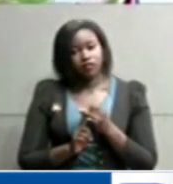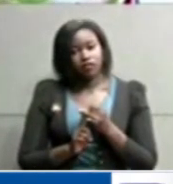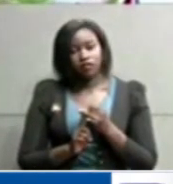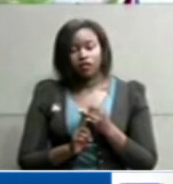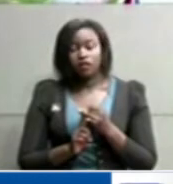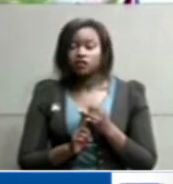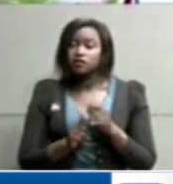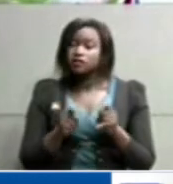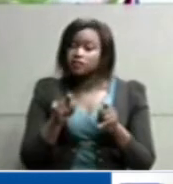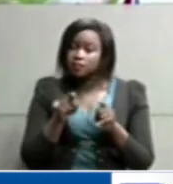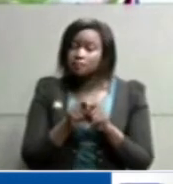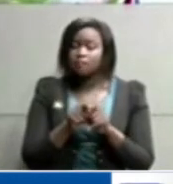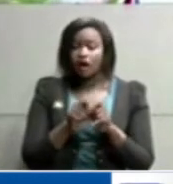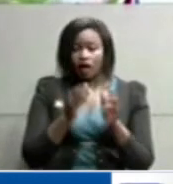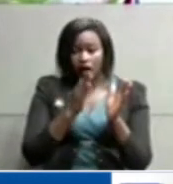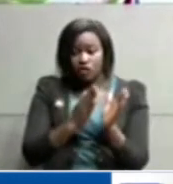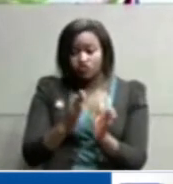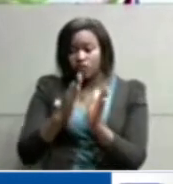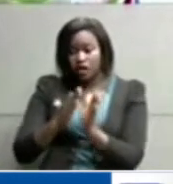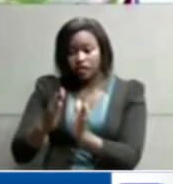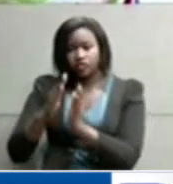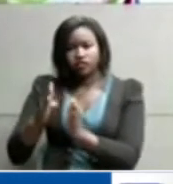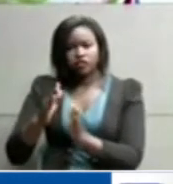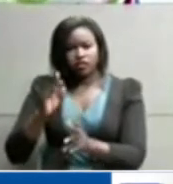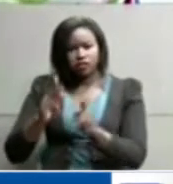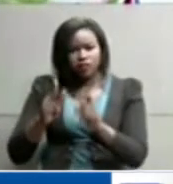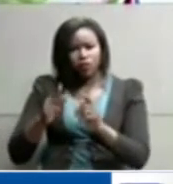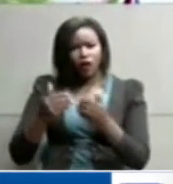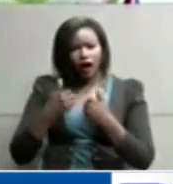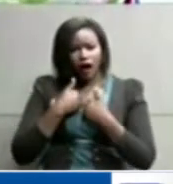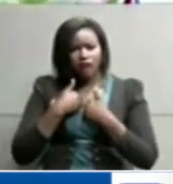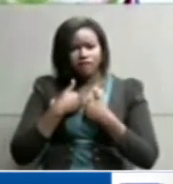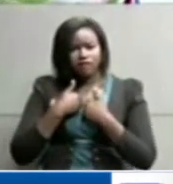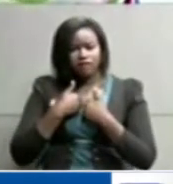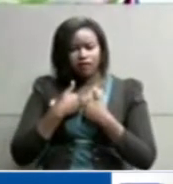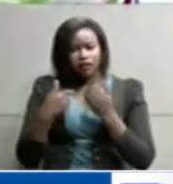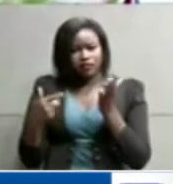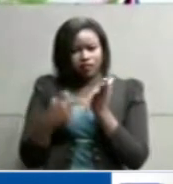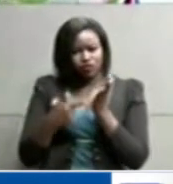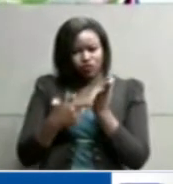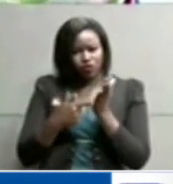to arrange for people to have these temperature monitors.